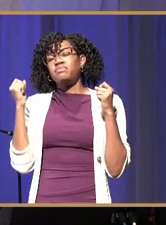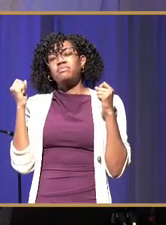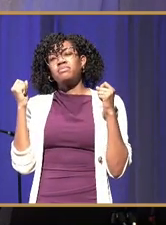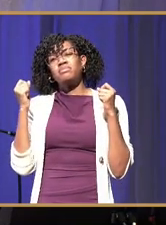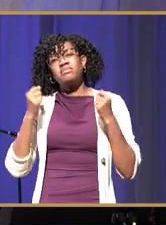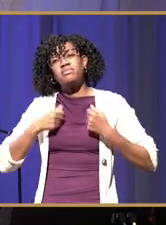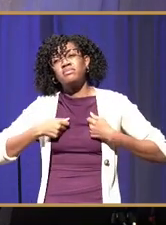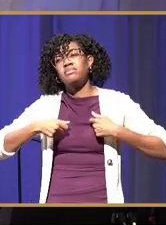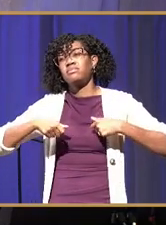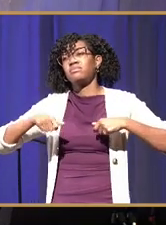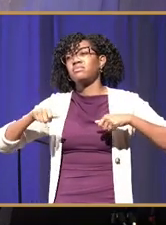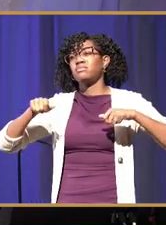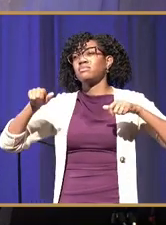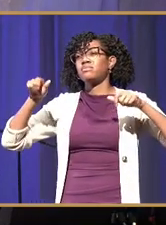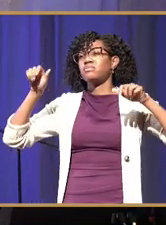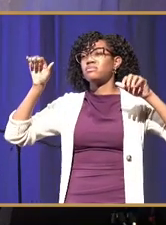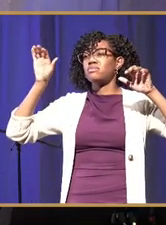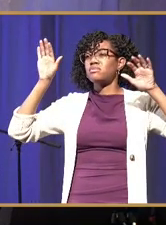tears